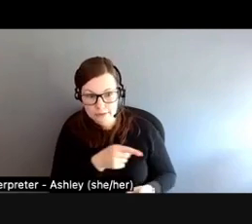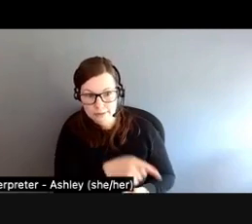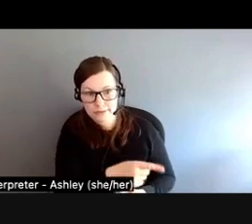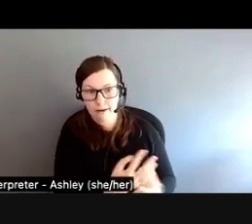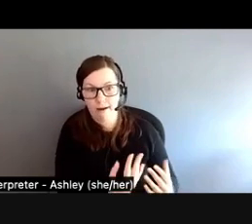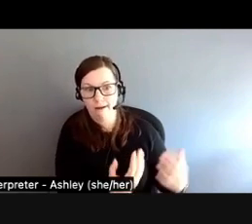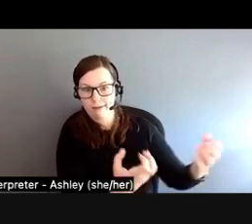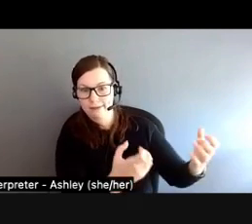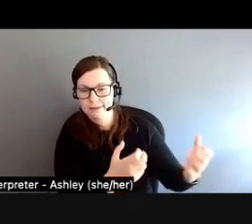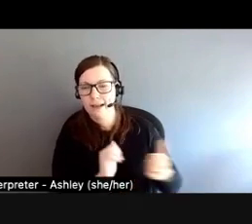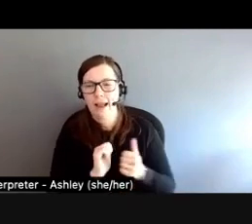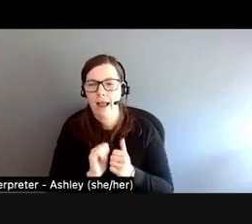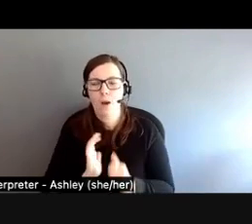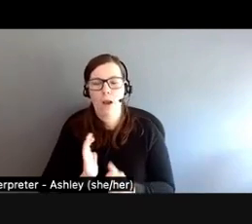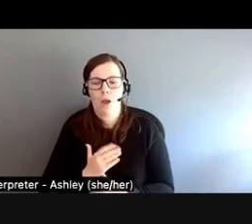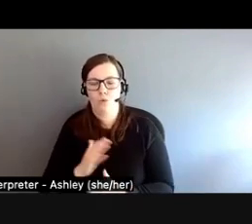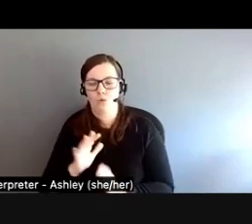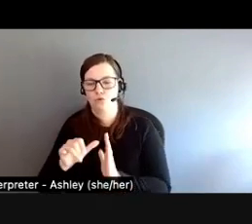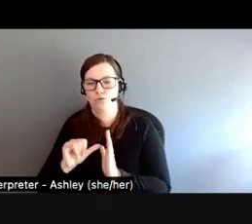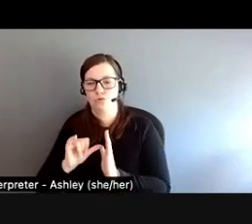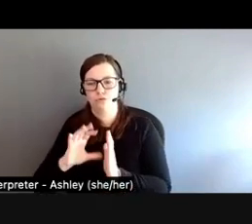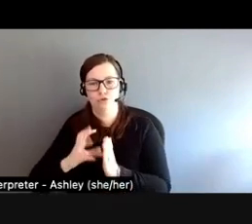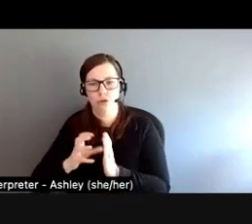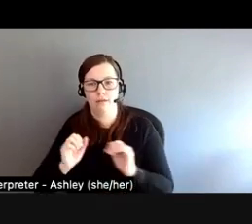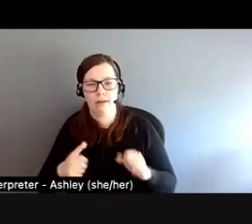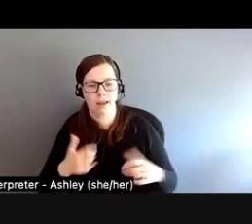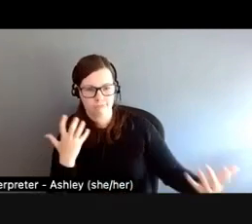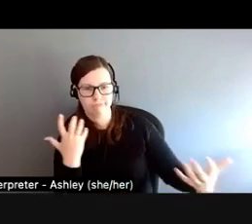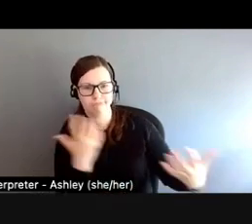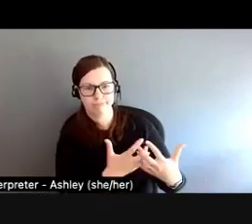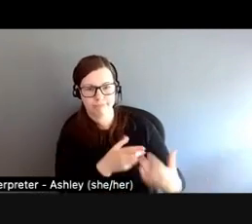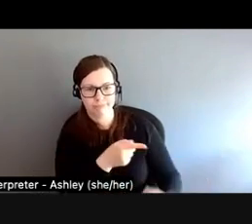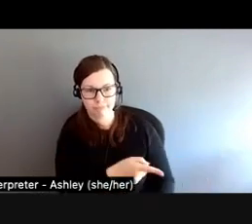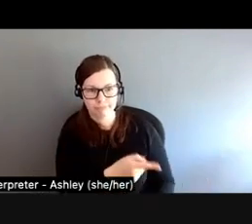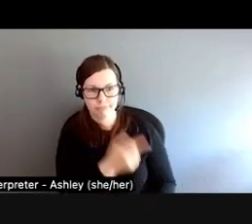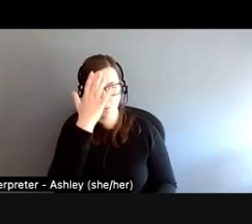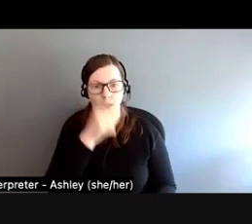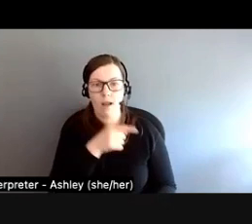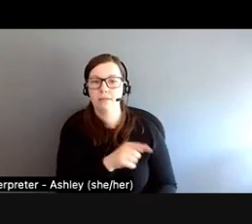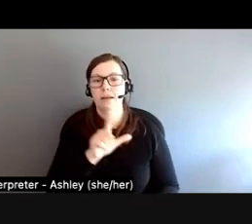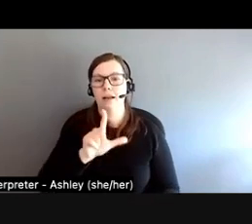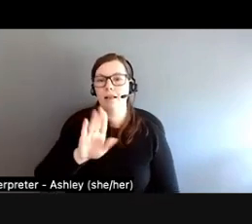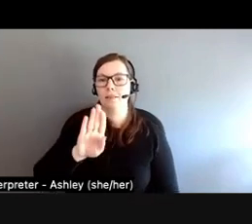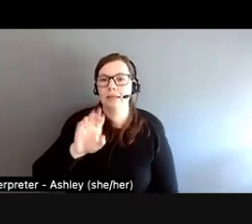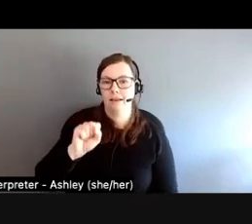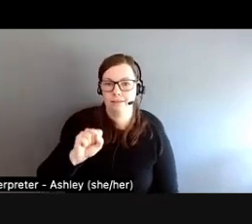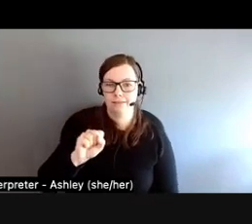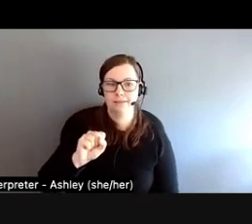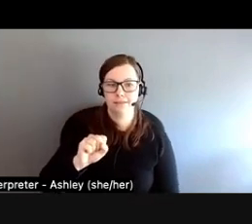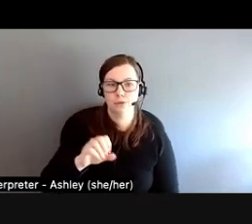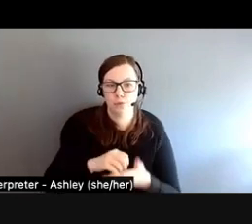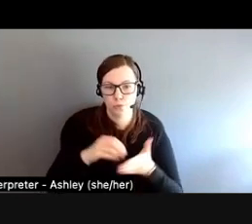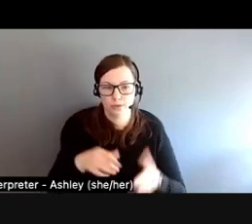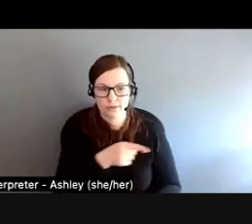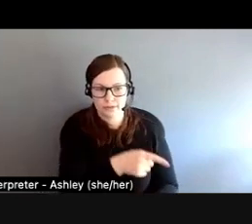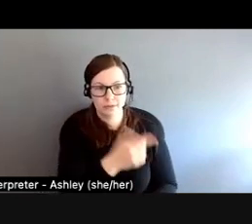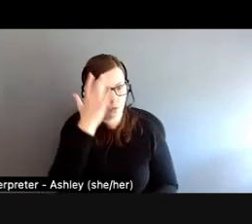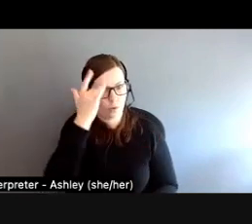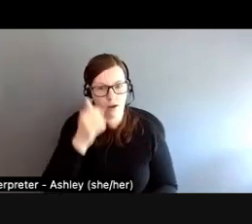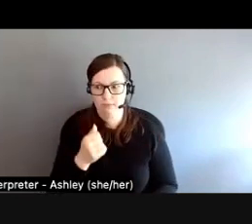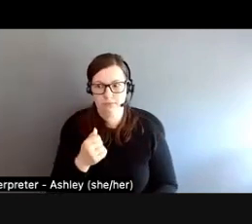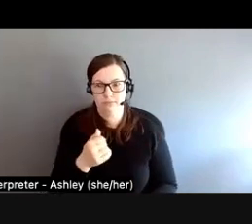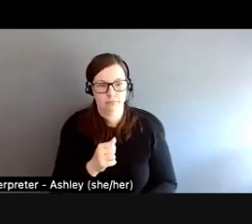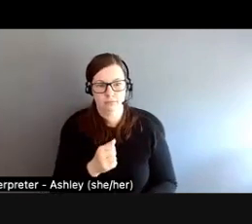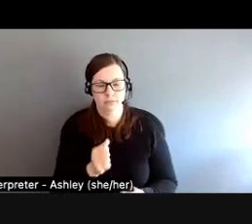audience, to our LBS audience, because it's for the entire demography.